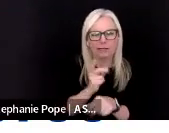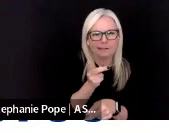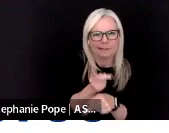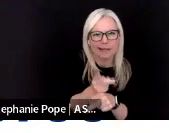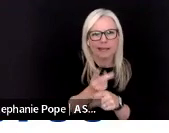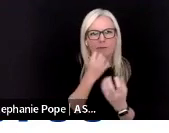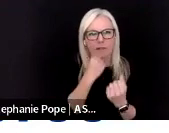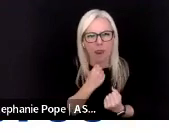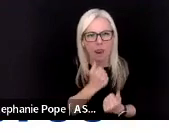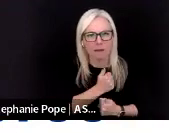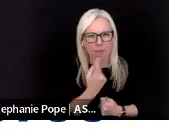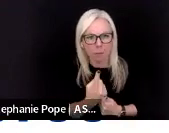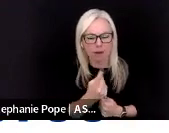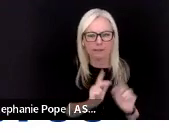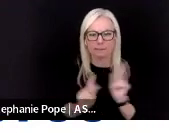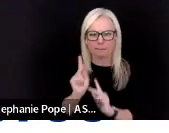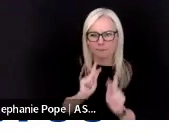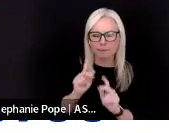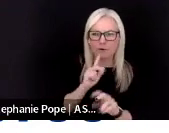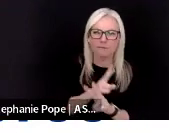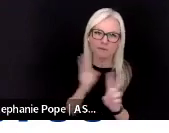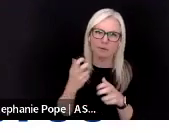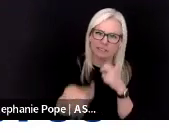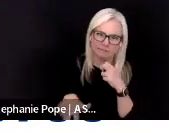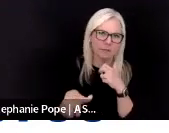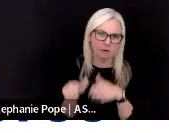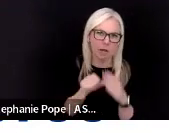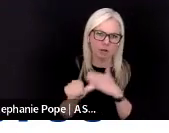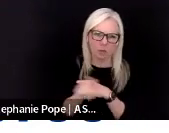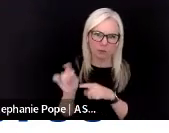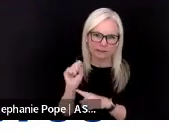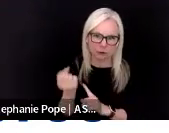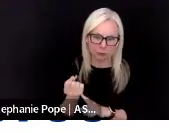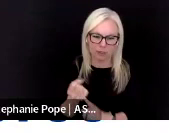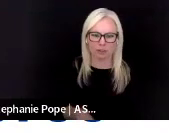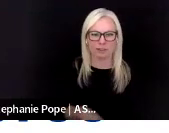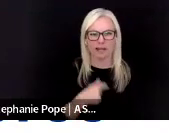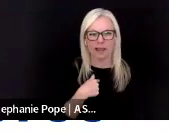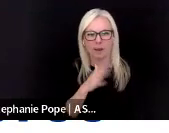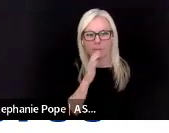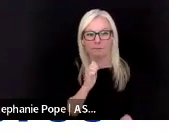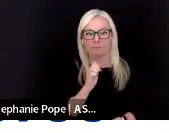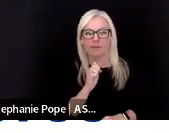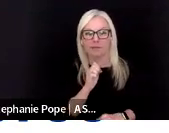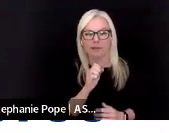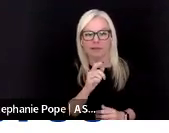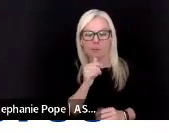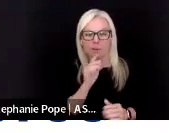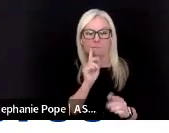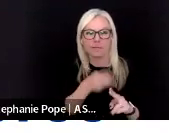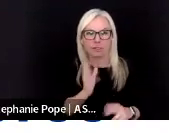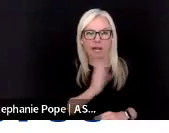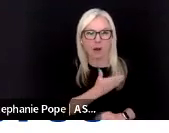ones, taking care of people under very difficult circumstances. I would be remiss if I did not mention our Code of Conduct